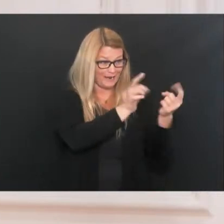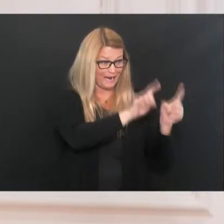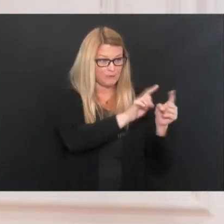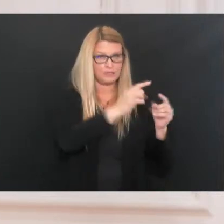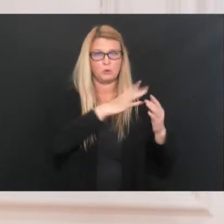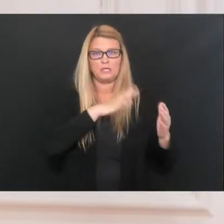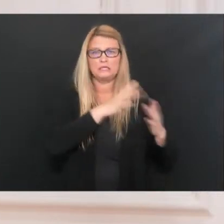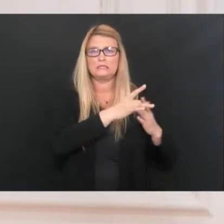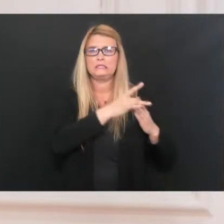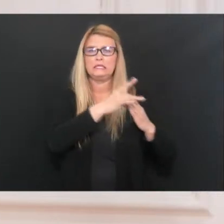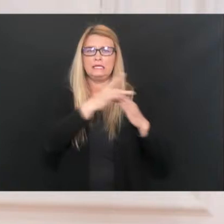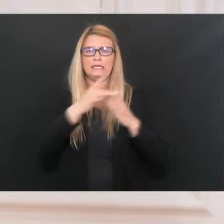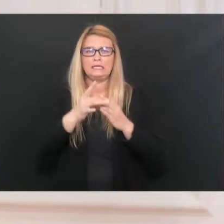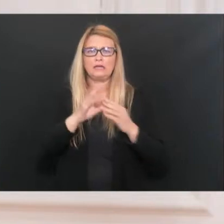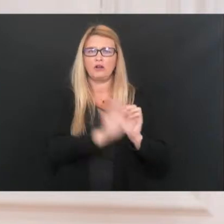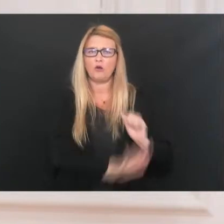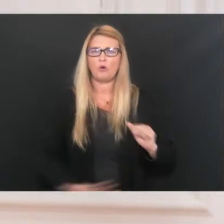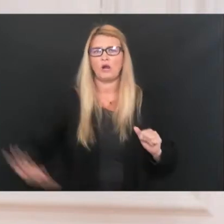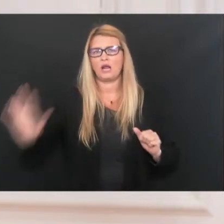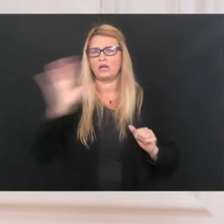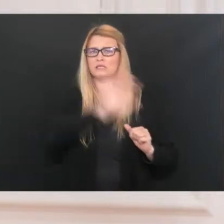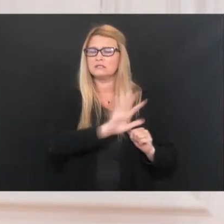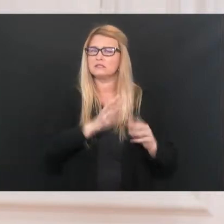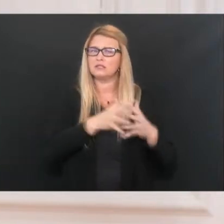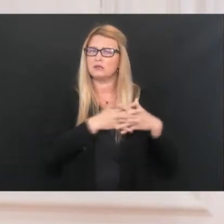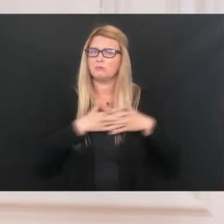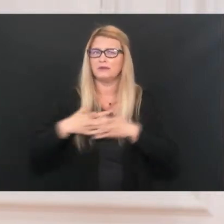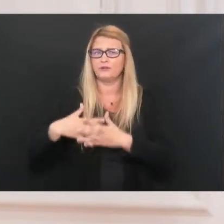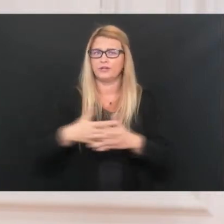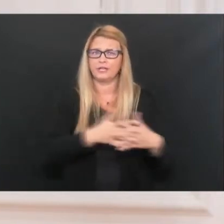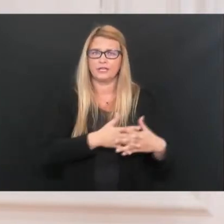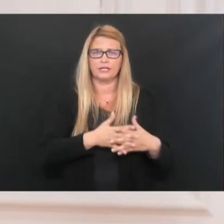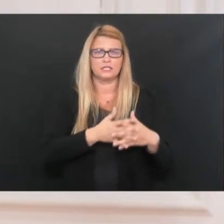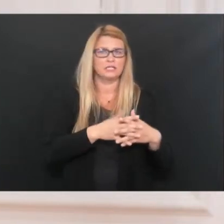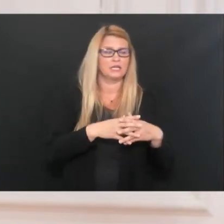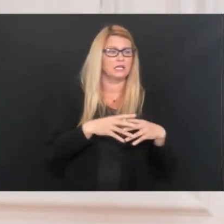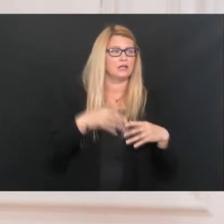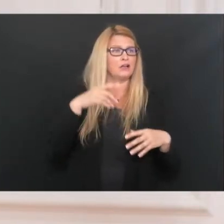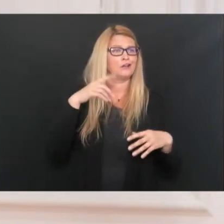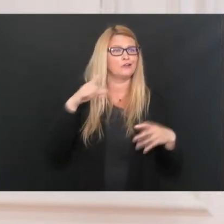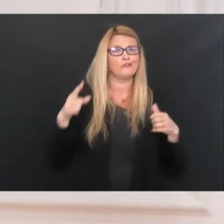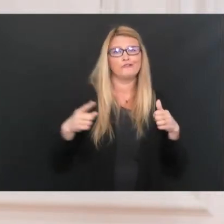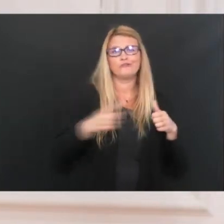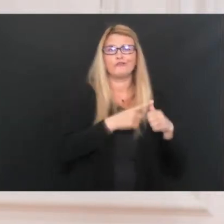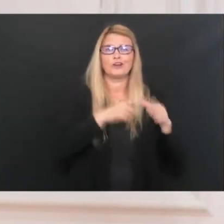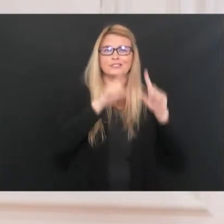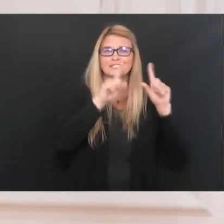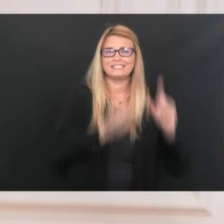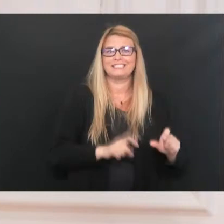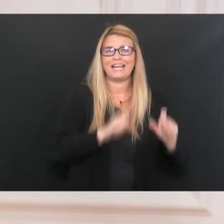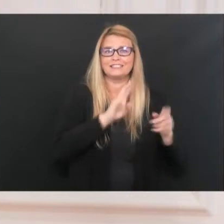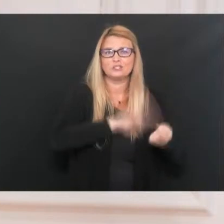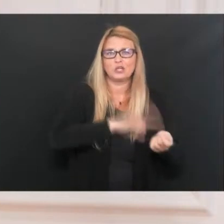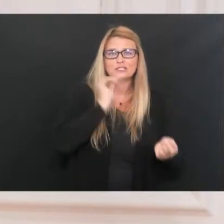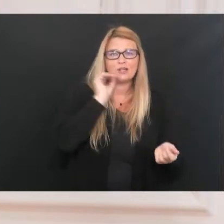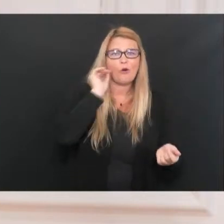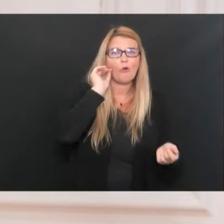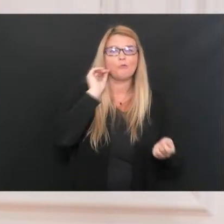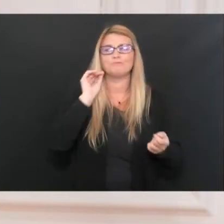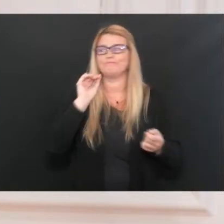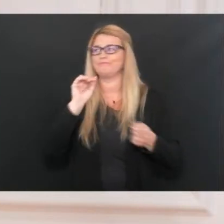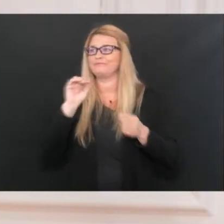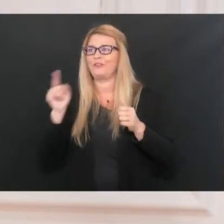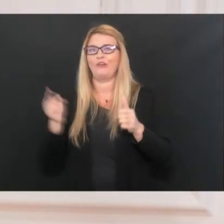COVID-19 for the entire duration of the pandemic, whether it was from first to test all of our nursing home residents